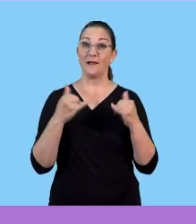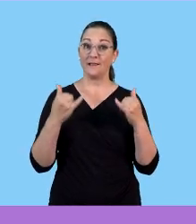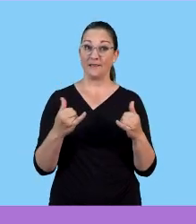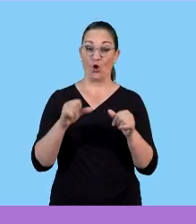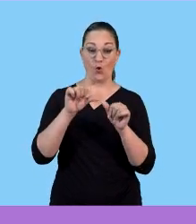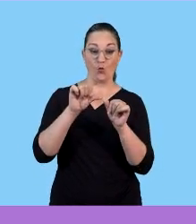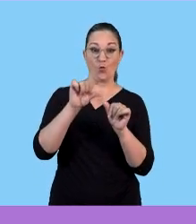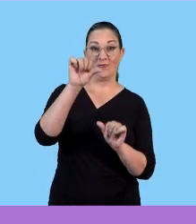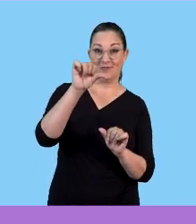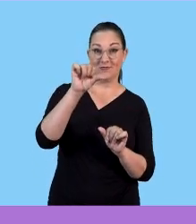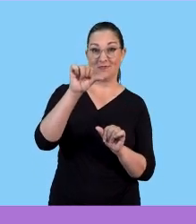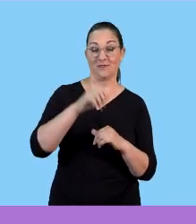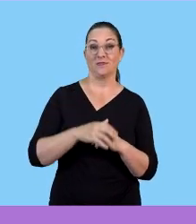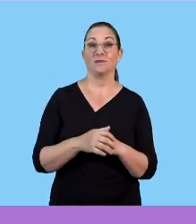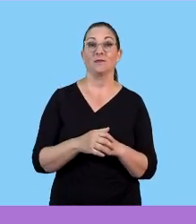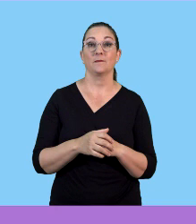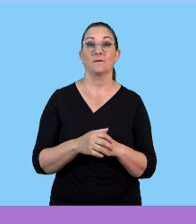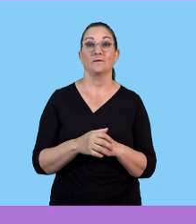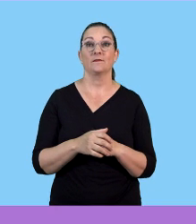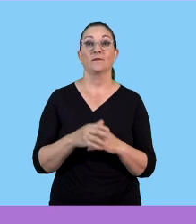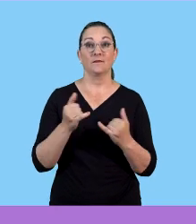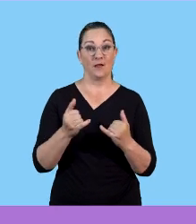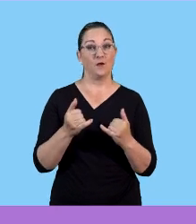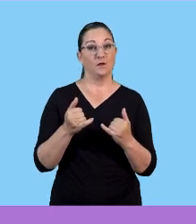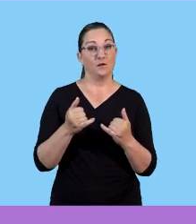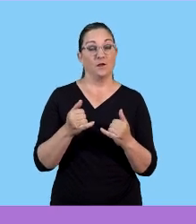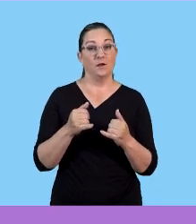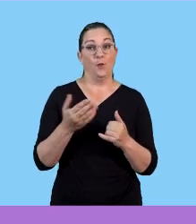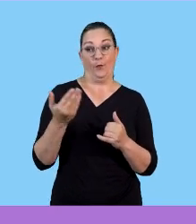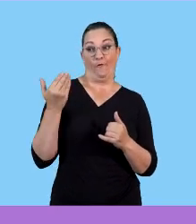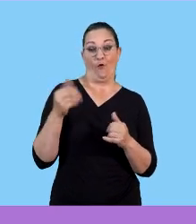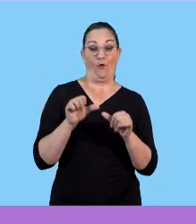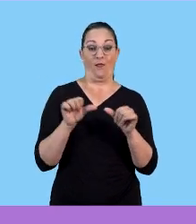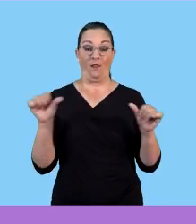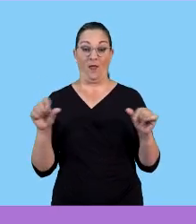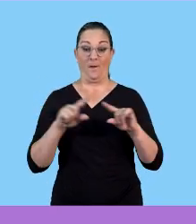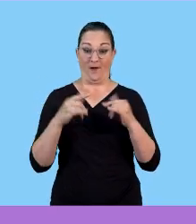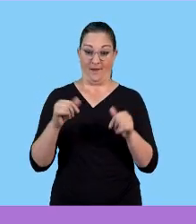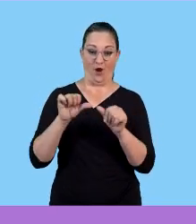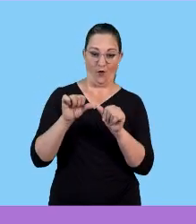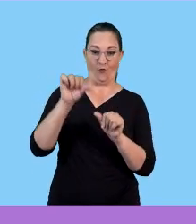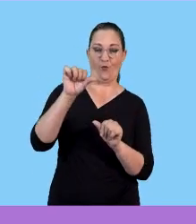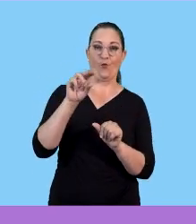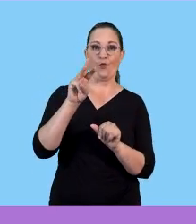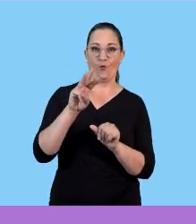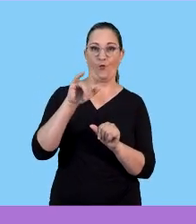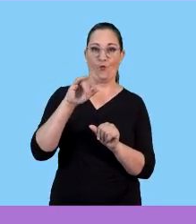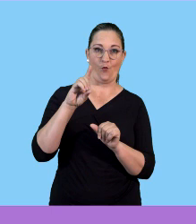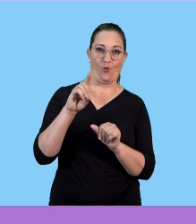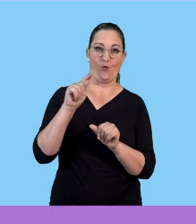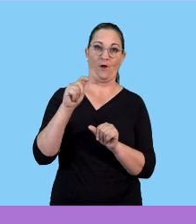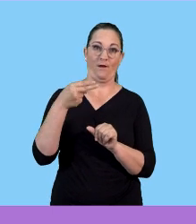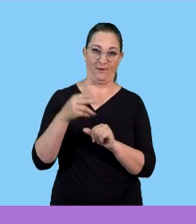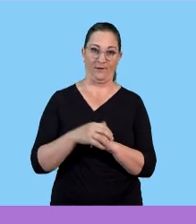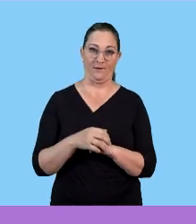the sandy patch? All right, so the width, the breadth, similar thing. So what we've got to look at now is the width, and I'm going to mark it off on this side.